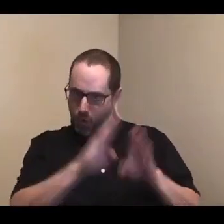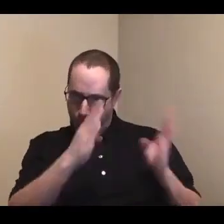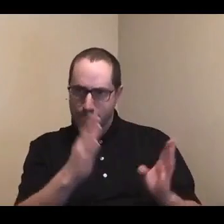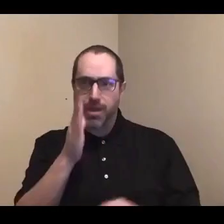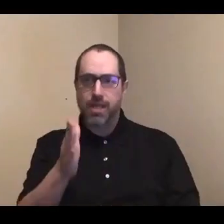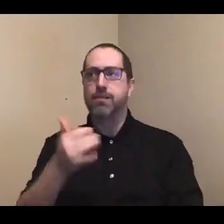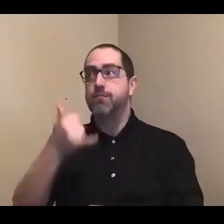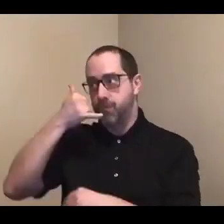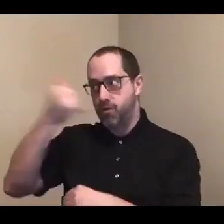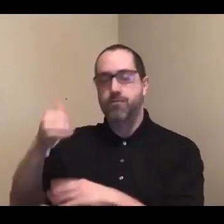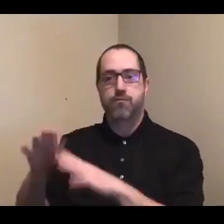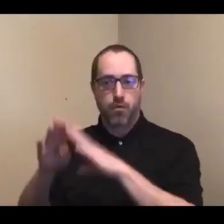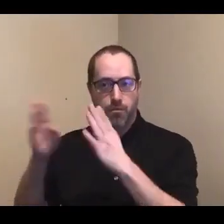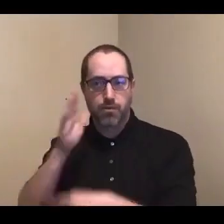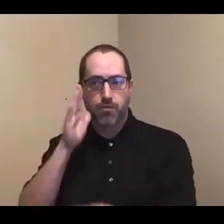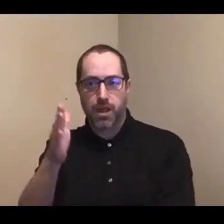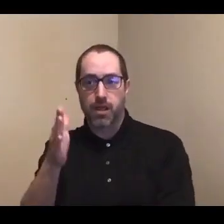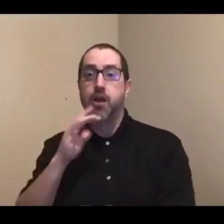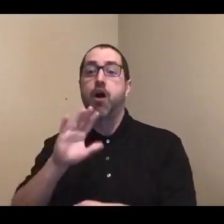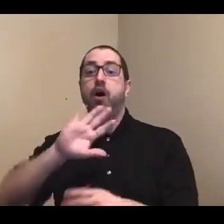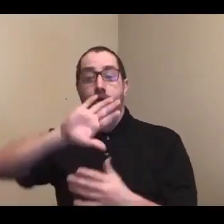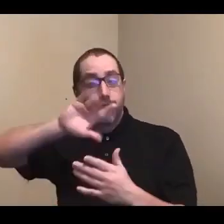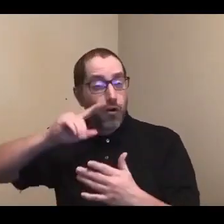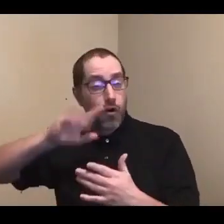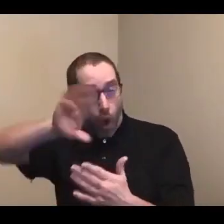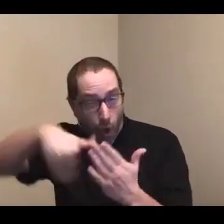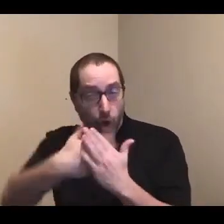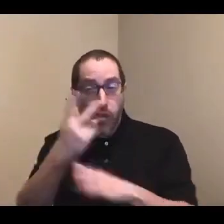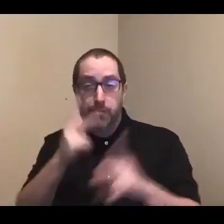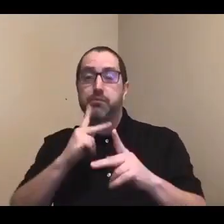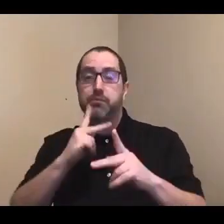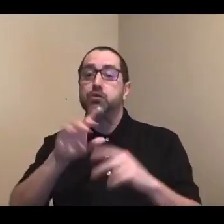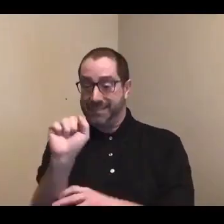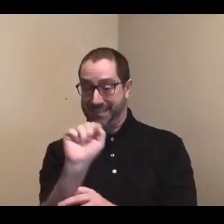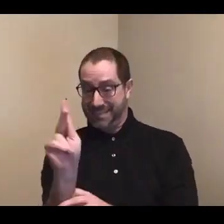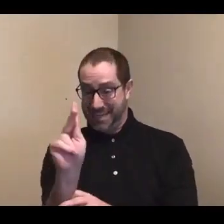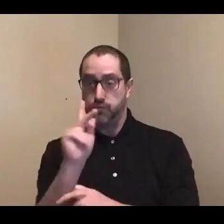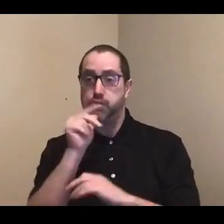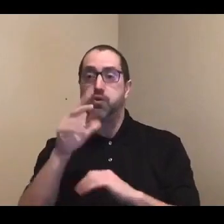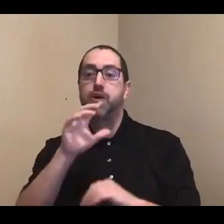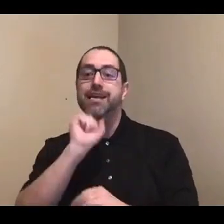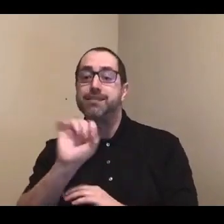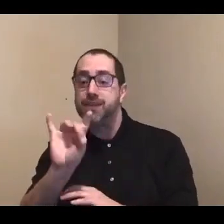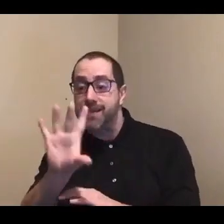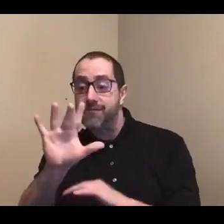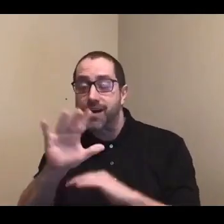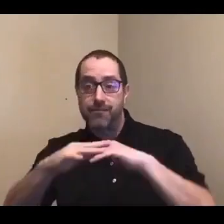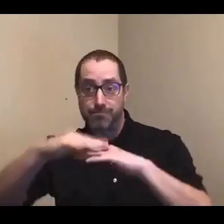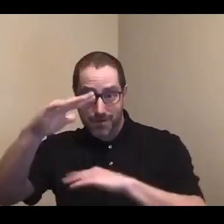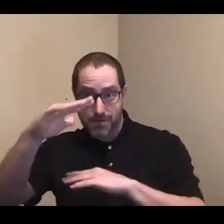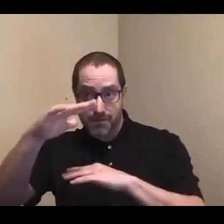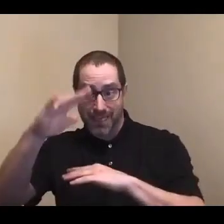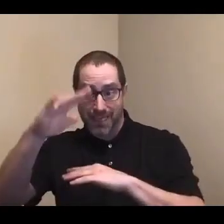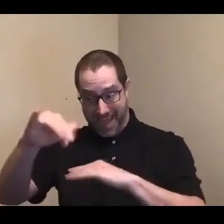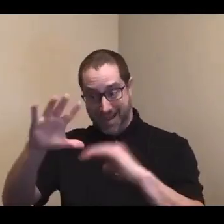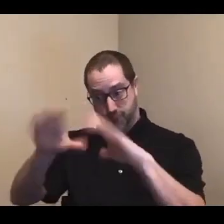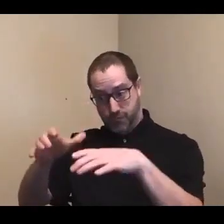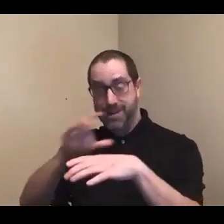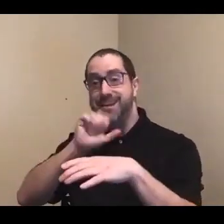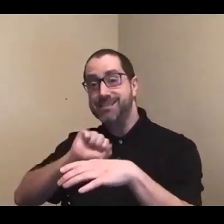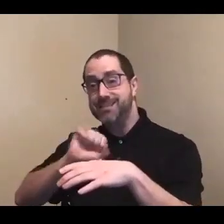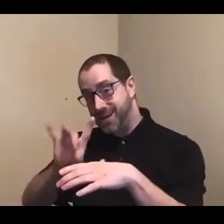opened up to all Saskatchewan residents age 85 and older. If you are in that group, or if